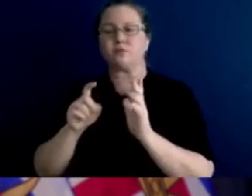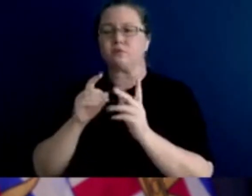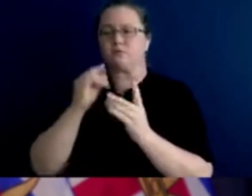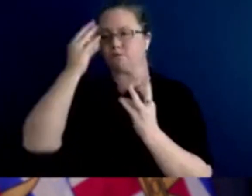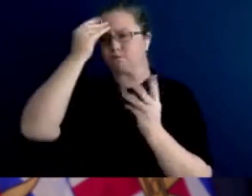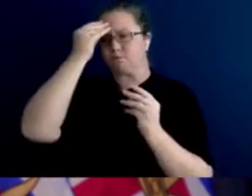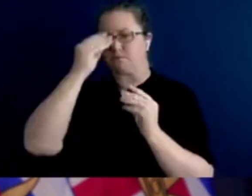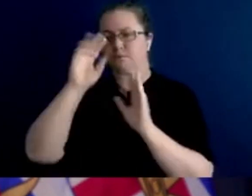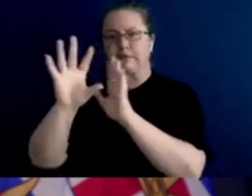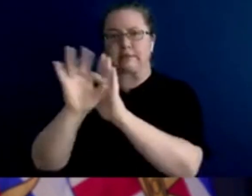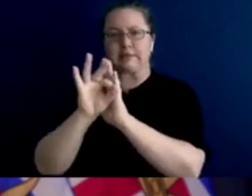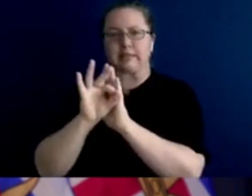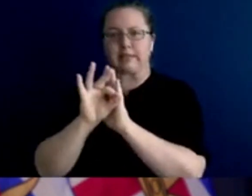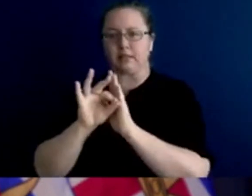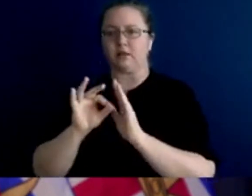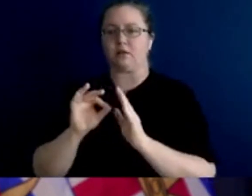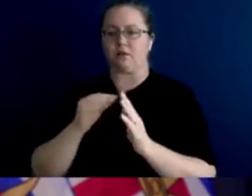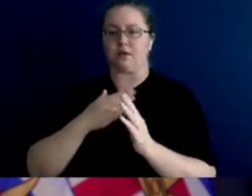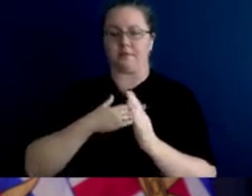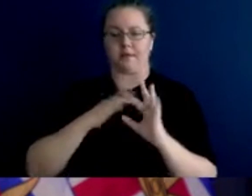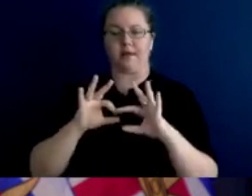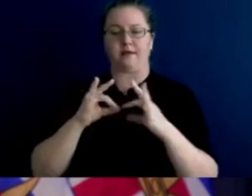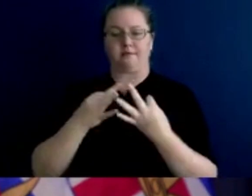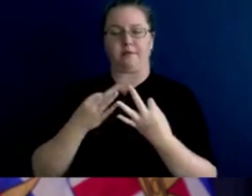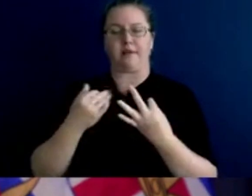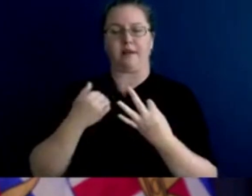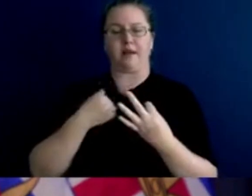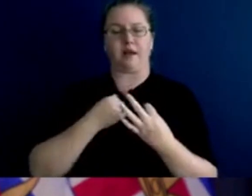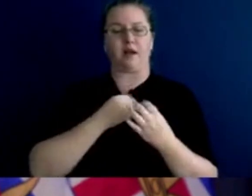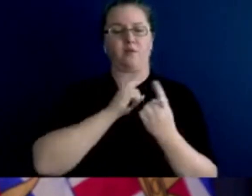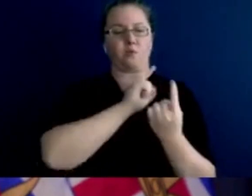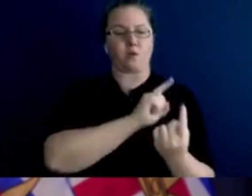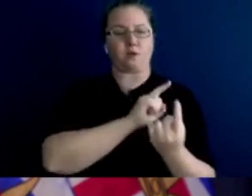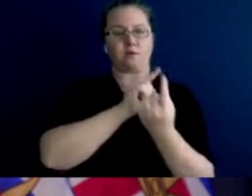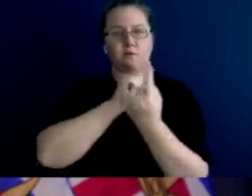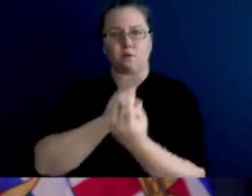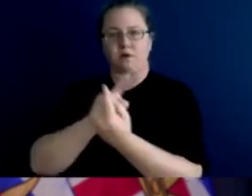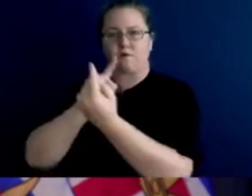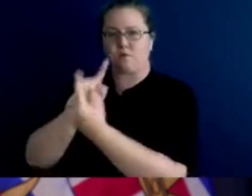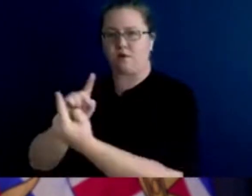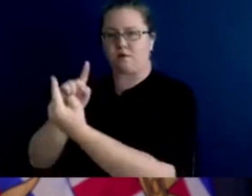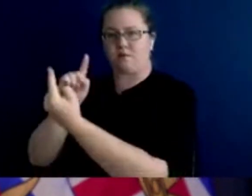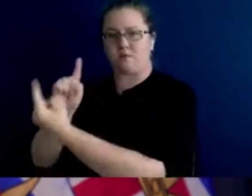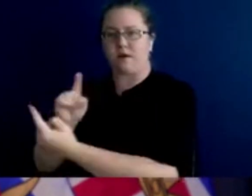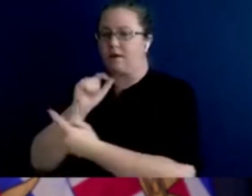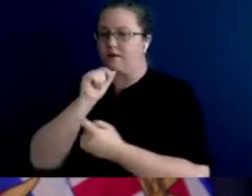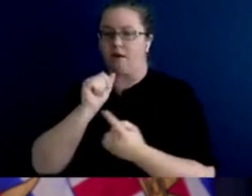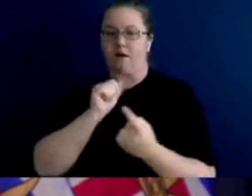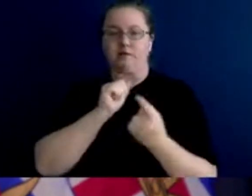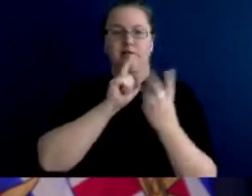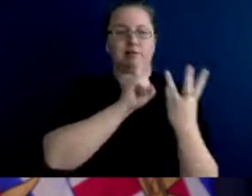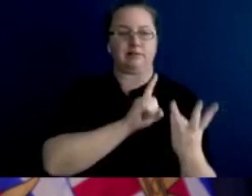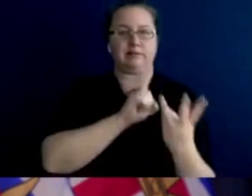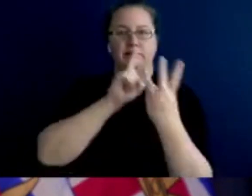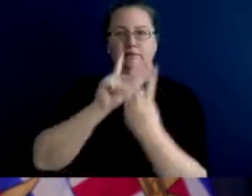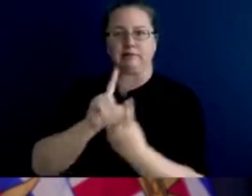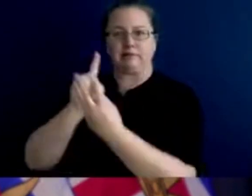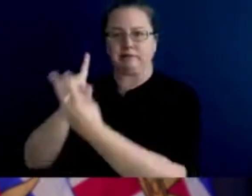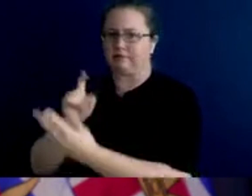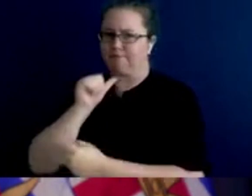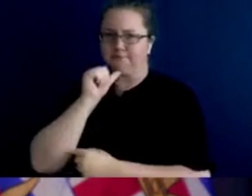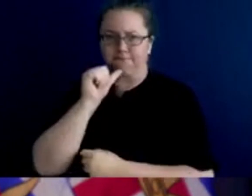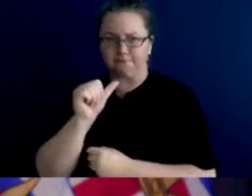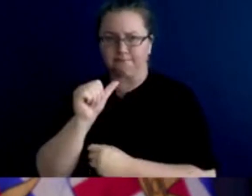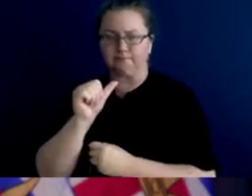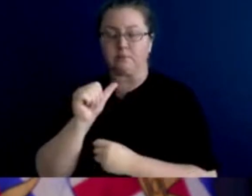out playing with the same group of people on a periodic basis with those guidance in mind, then it may be safe for you to do that right